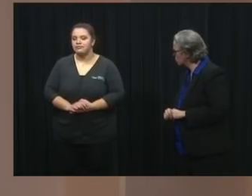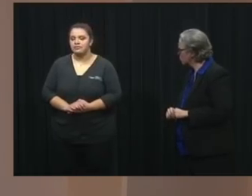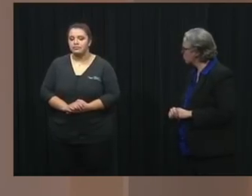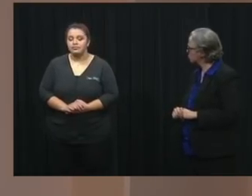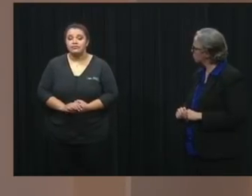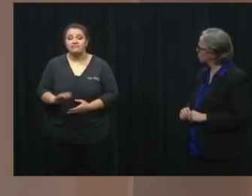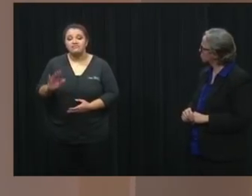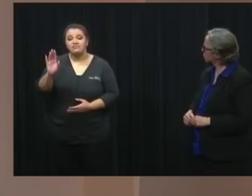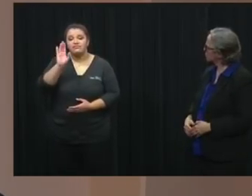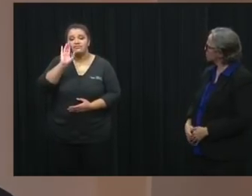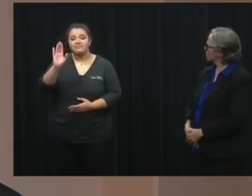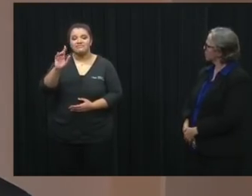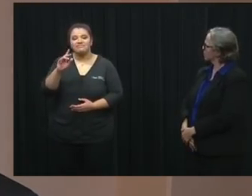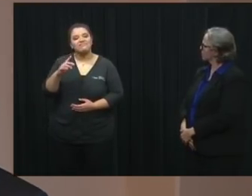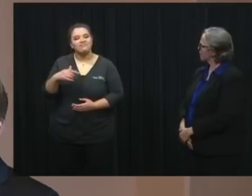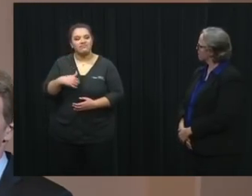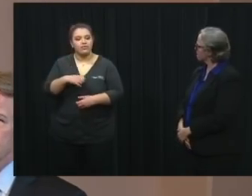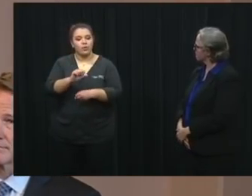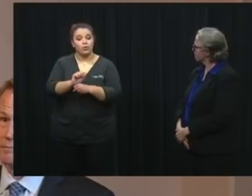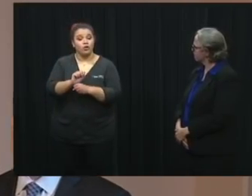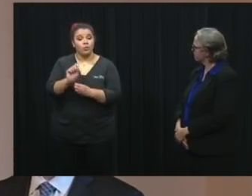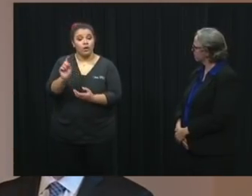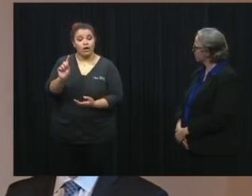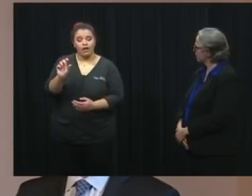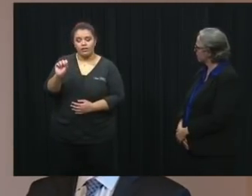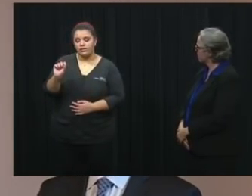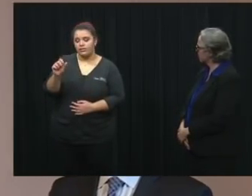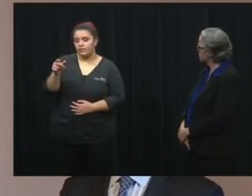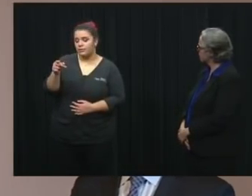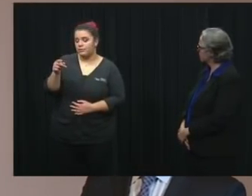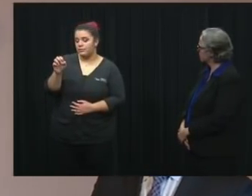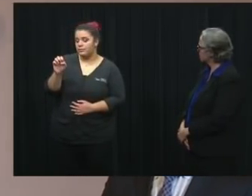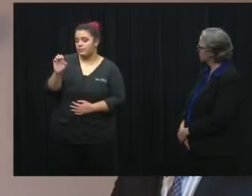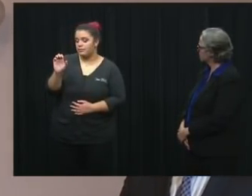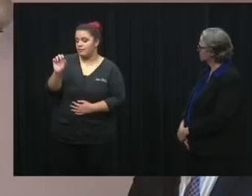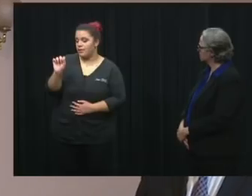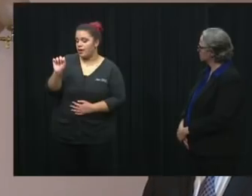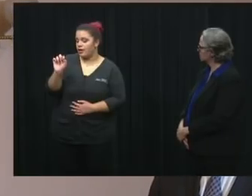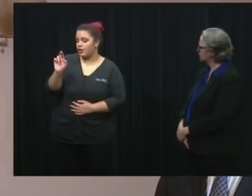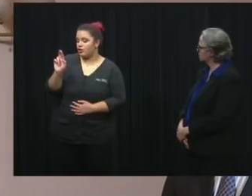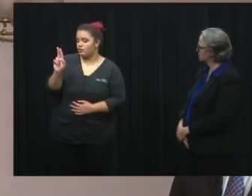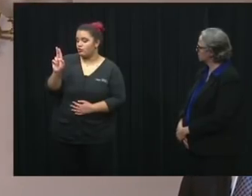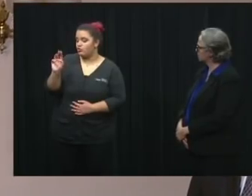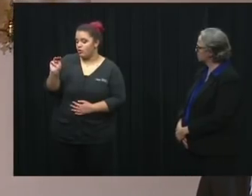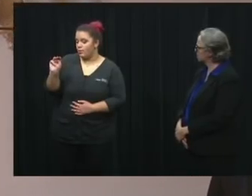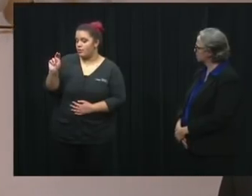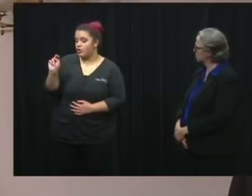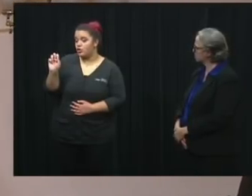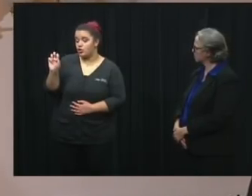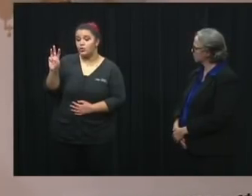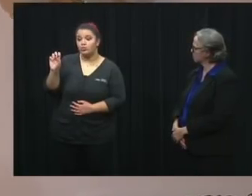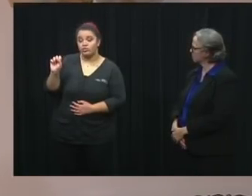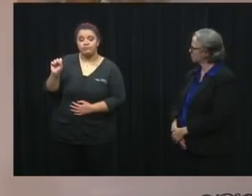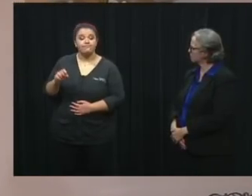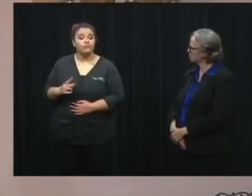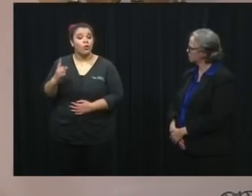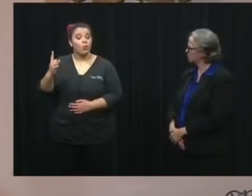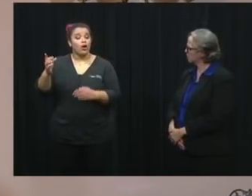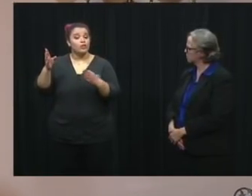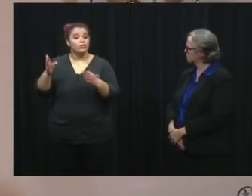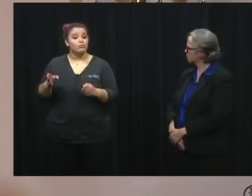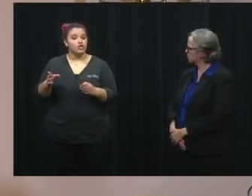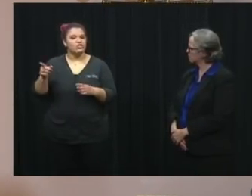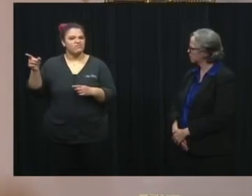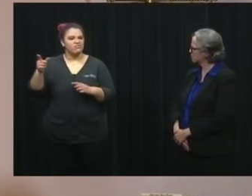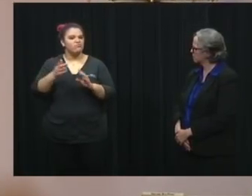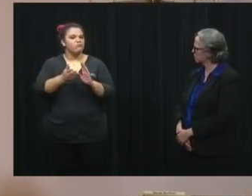Hi, everyone. This is Molly Martinez with Spectrum News. I have a viewer question today from Michael Lawrence. He says he is the development director of a homeless